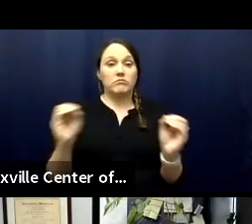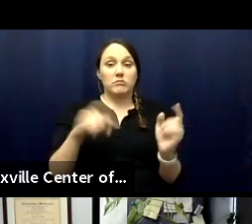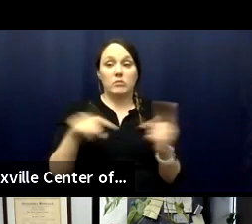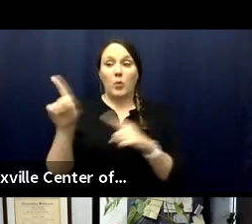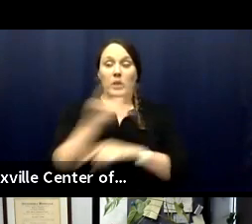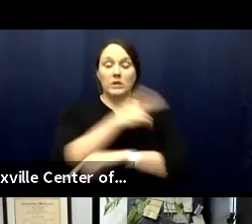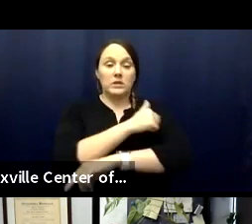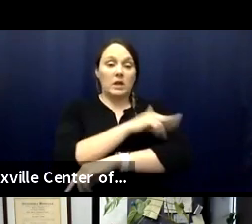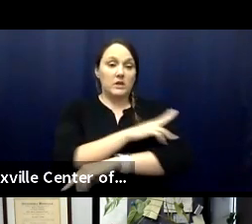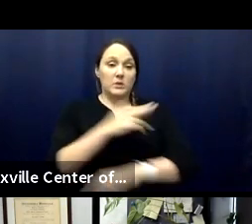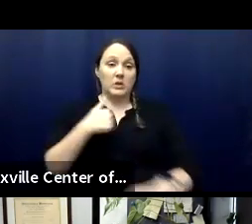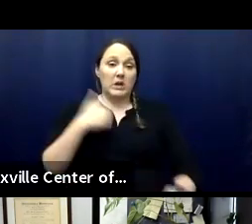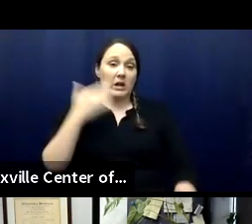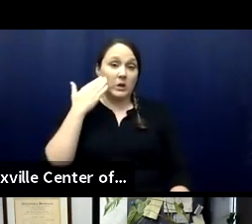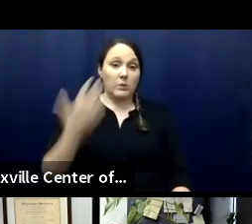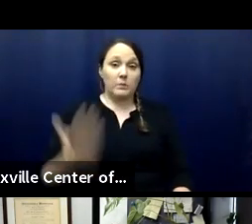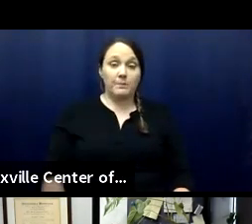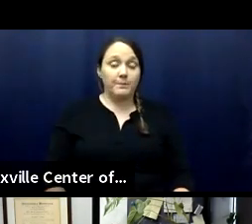of.